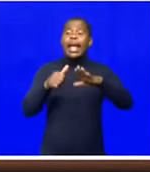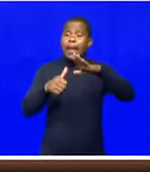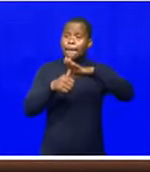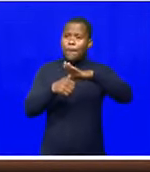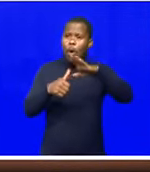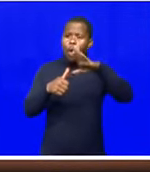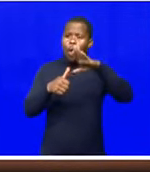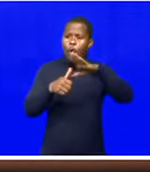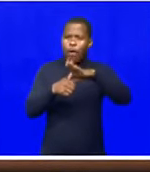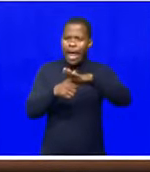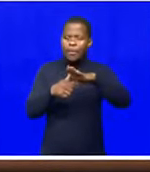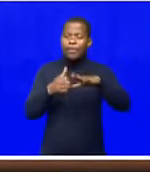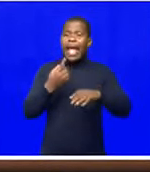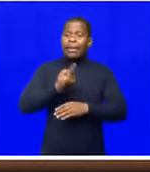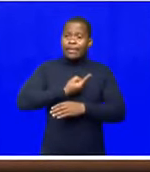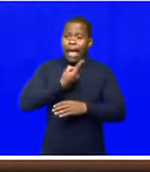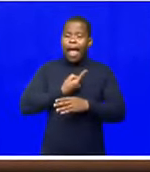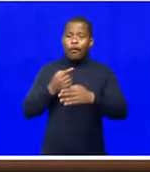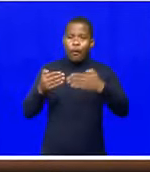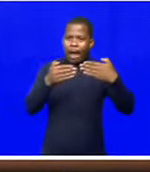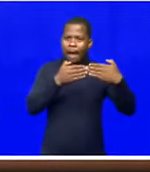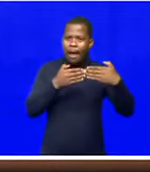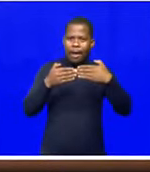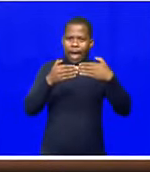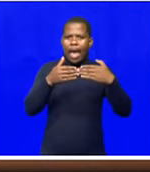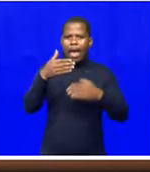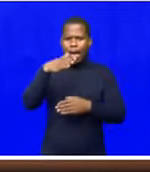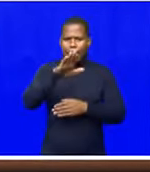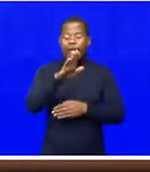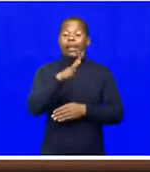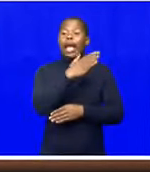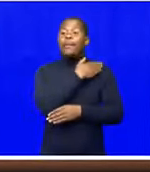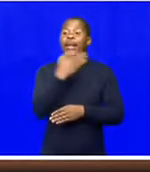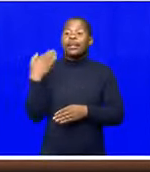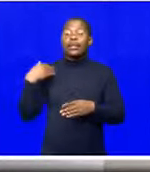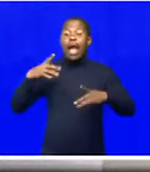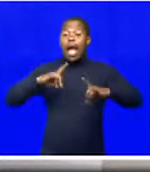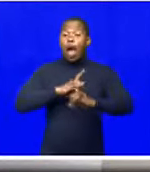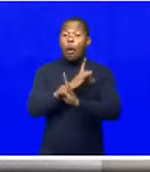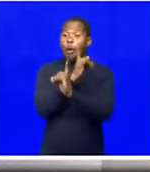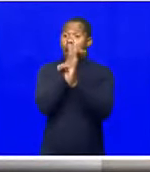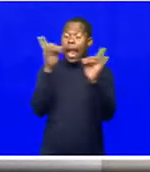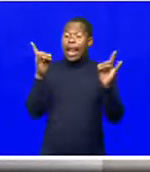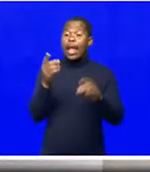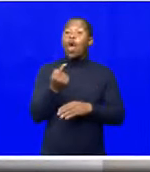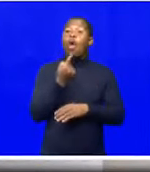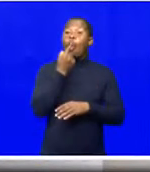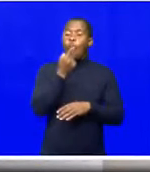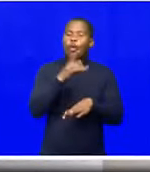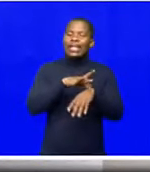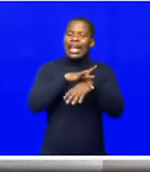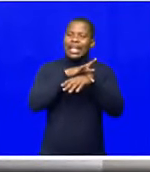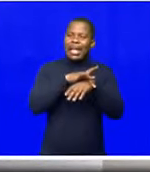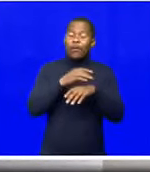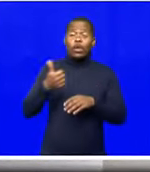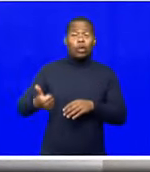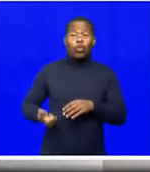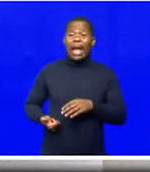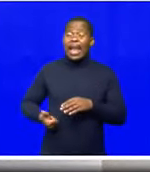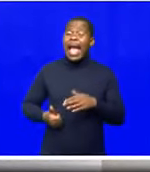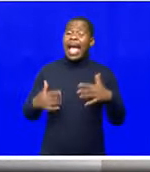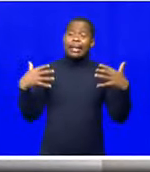young age. Induna yetempilo ithi sifo sashukela sehlakalo semhlaba esibekade impilo tebantu labasemavele